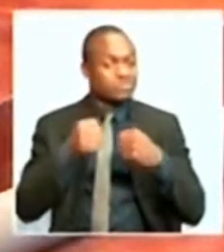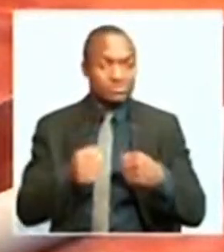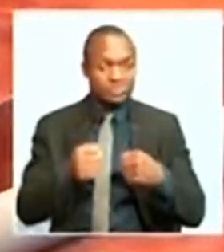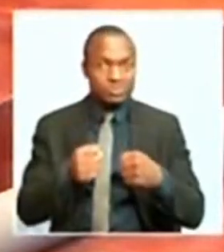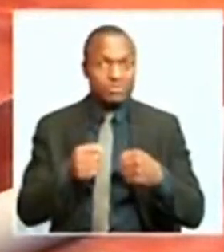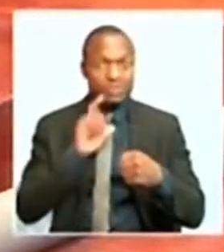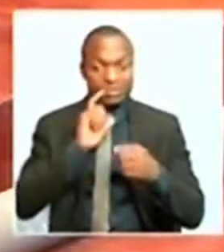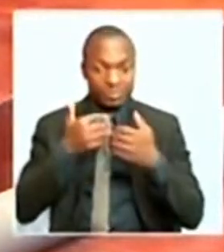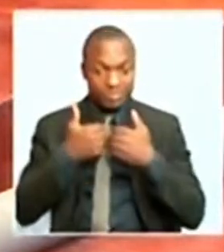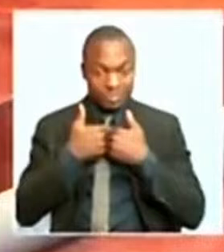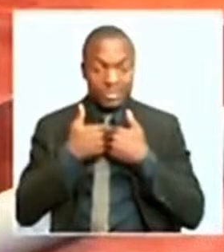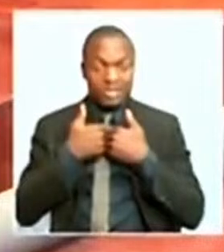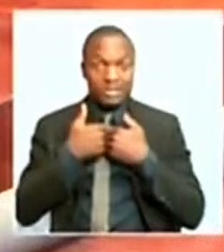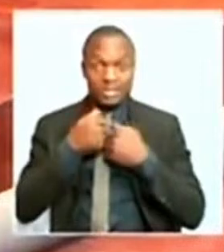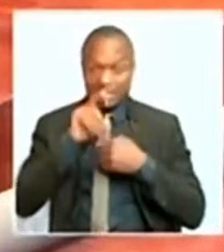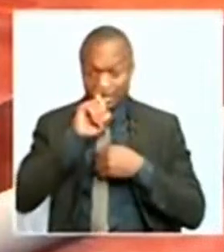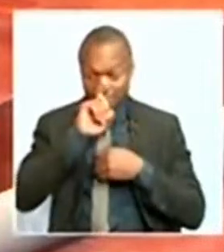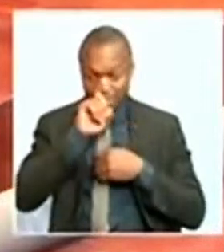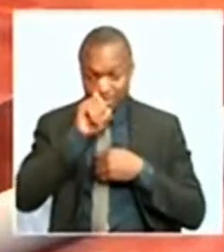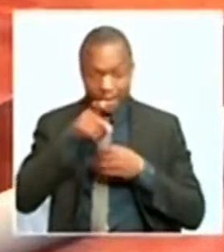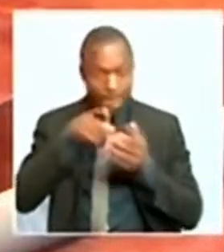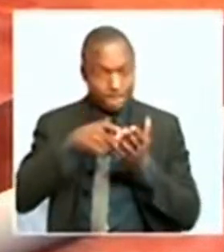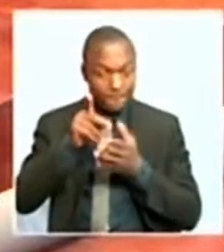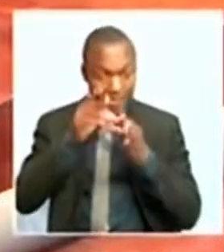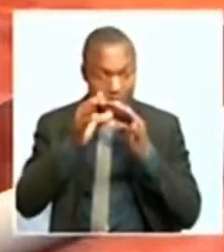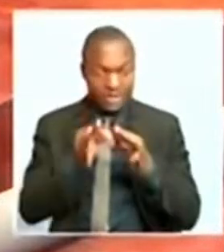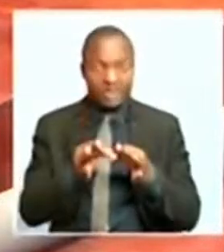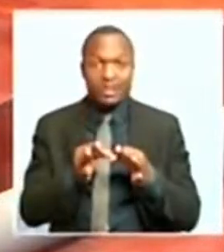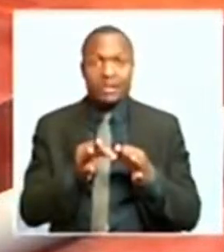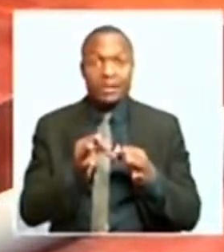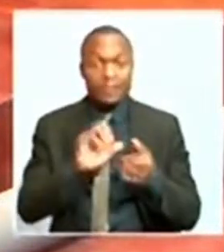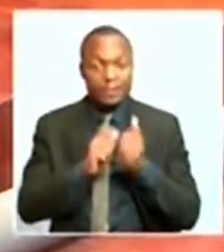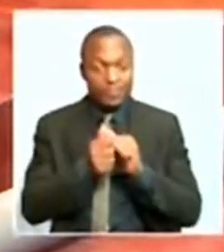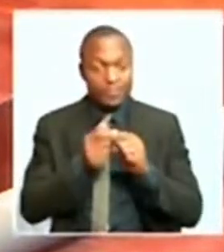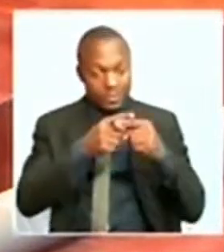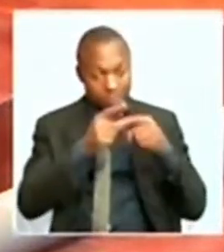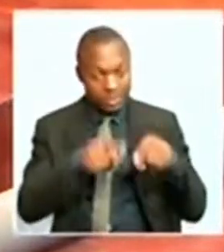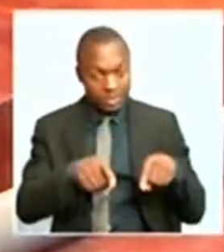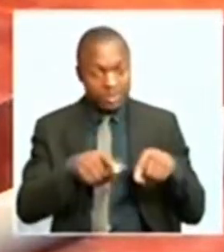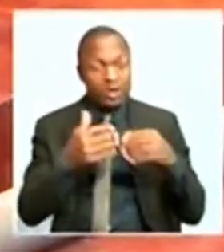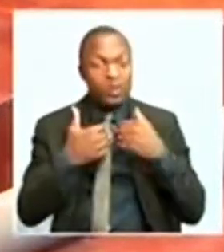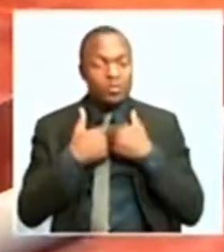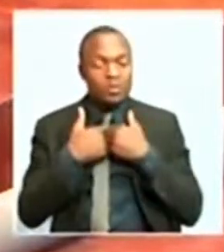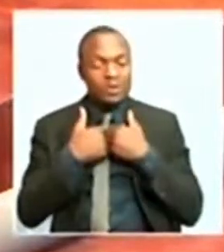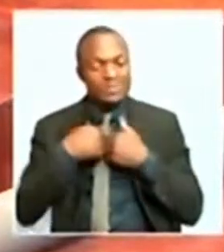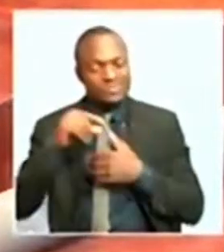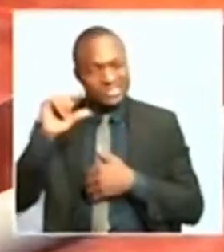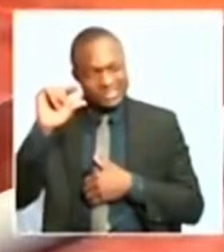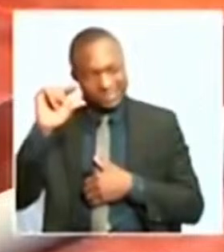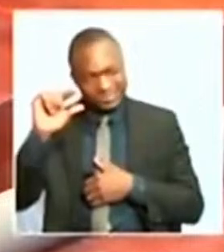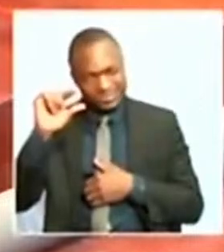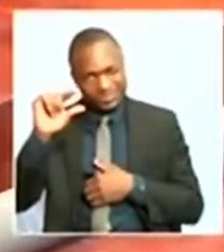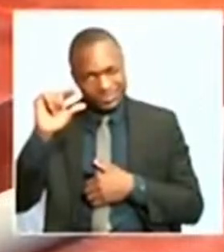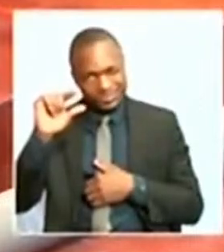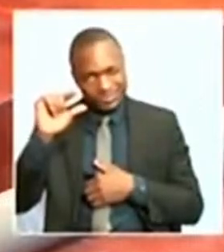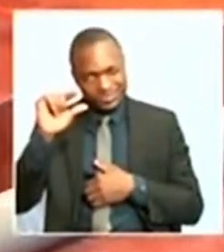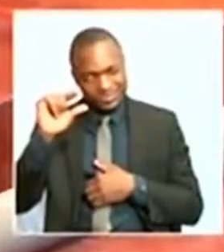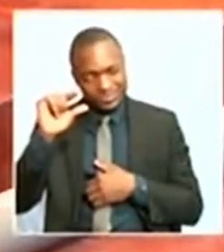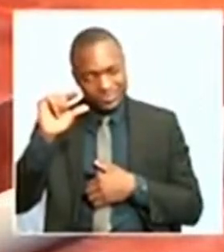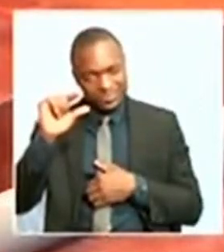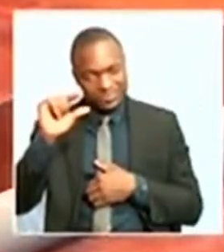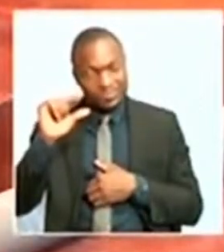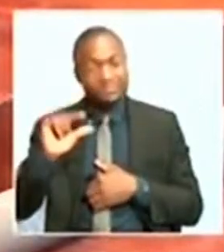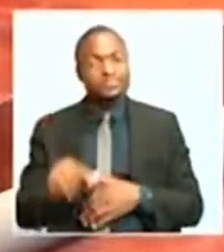an insurance payout as and when a calamity is, so that we have minimal,